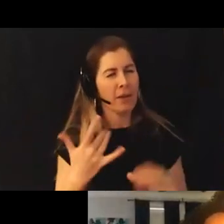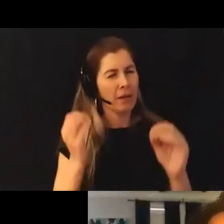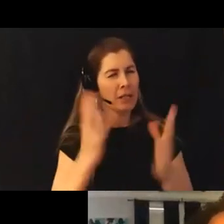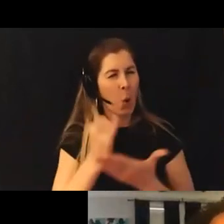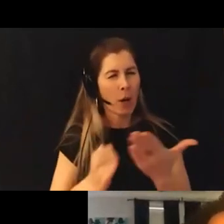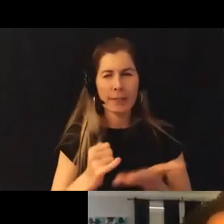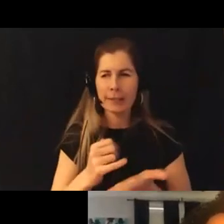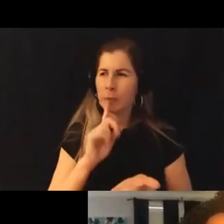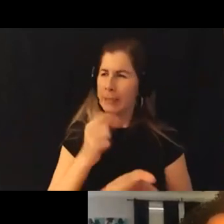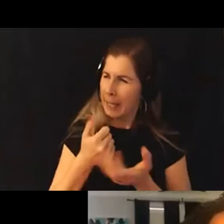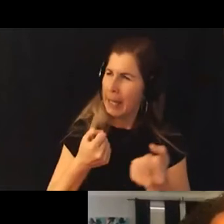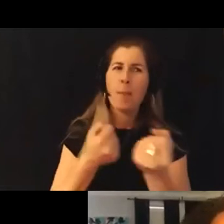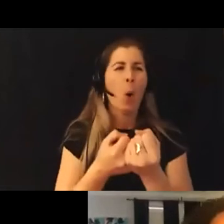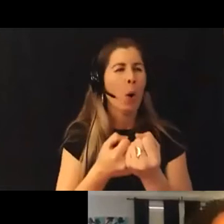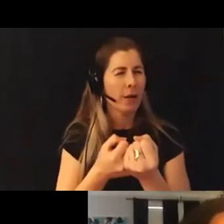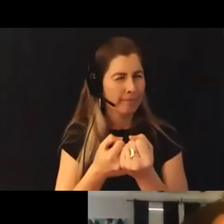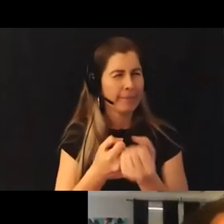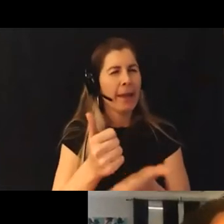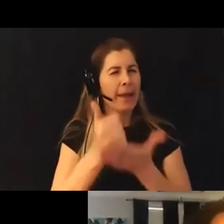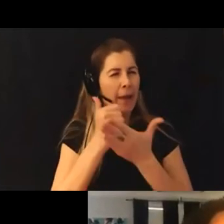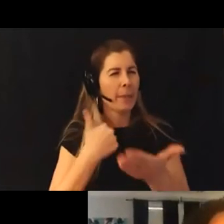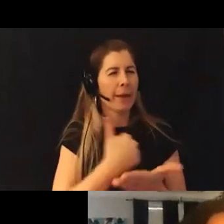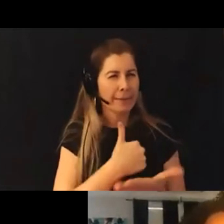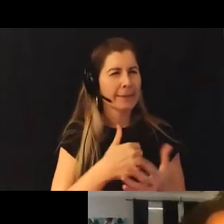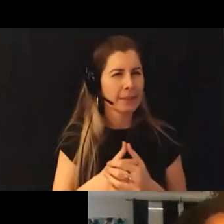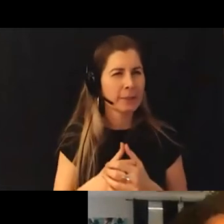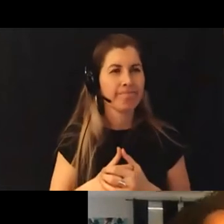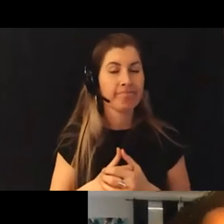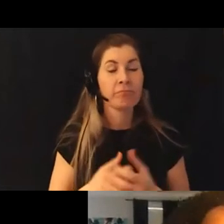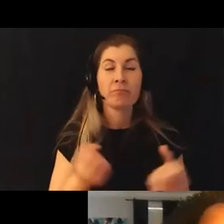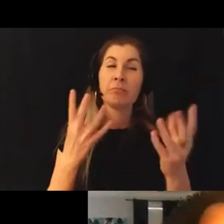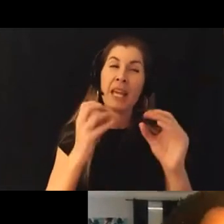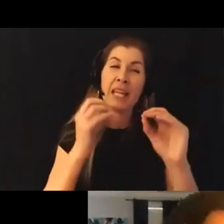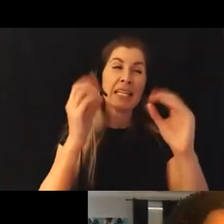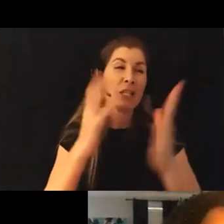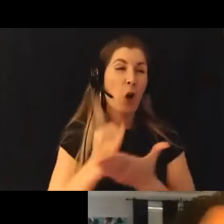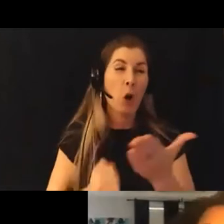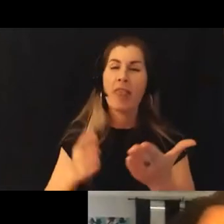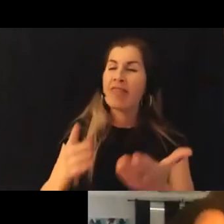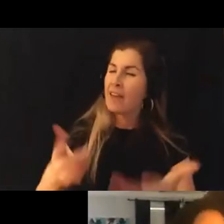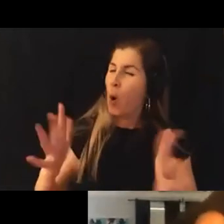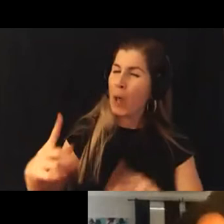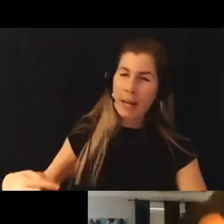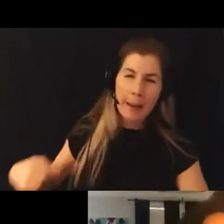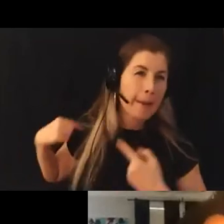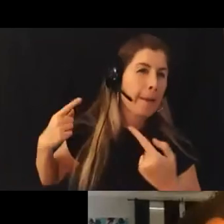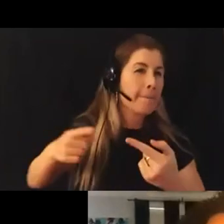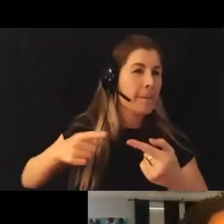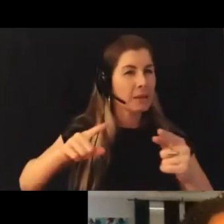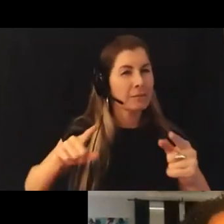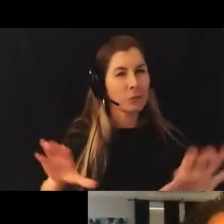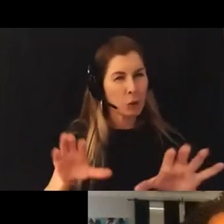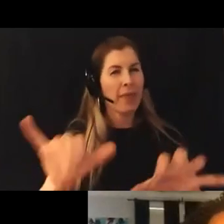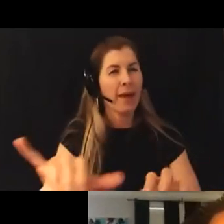there in terms of helping us. A lot of teaching artists have been doing this work already. So we really want to rely on them